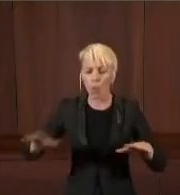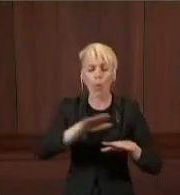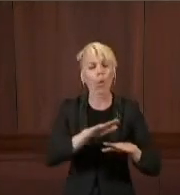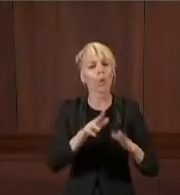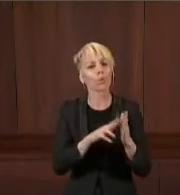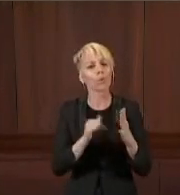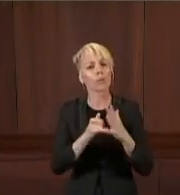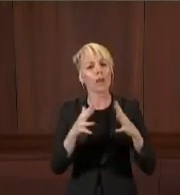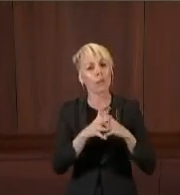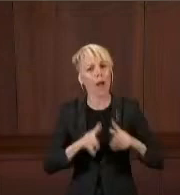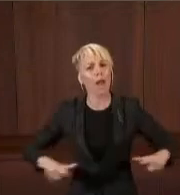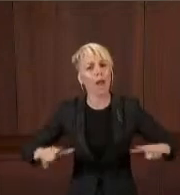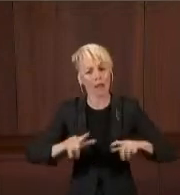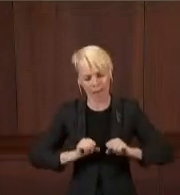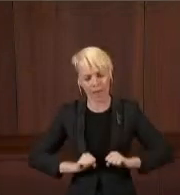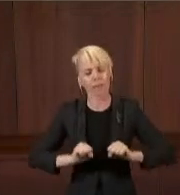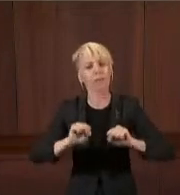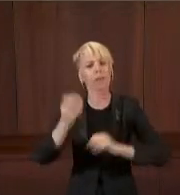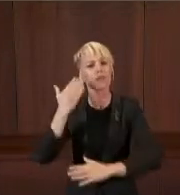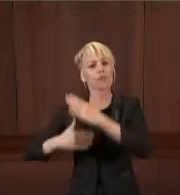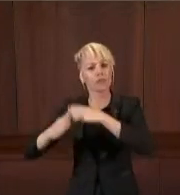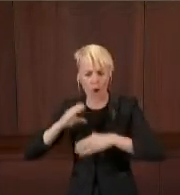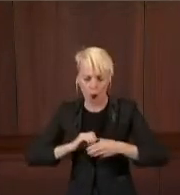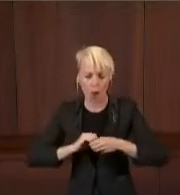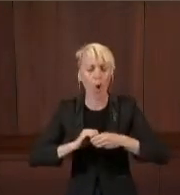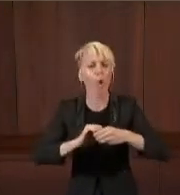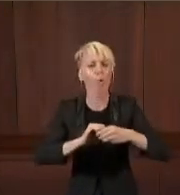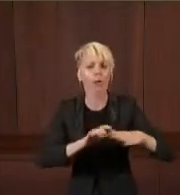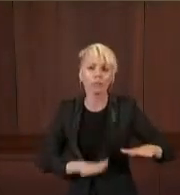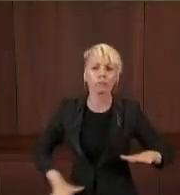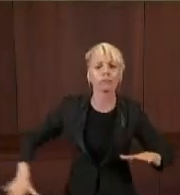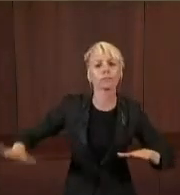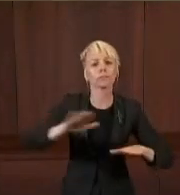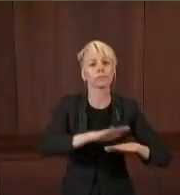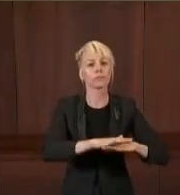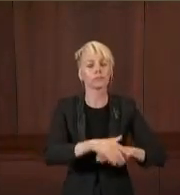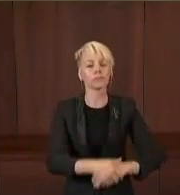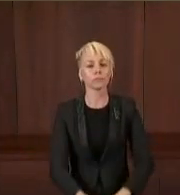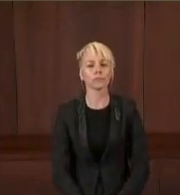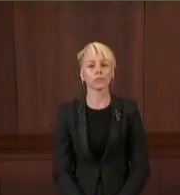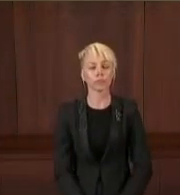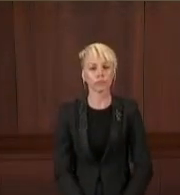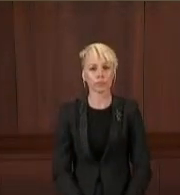Aboriginal nations extending to the furthest reaches of our state.